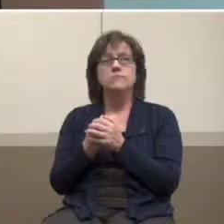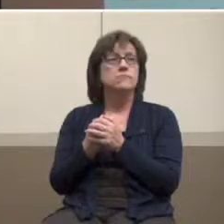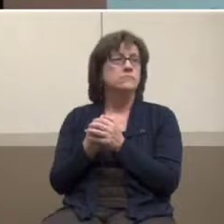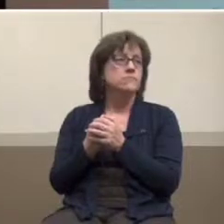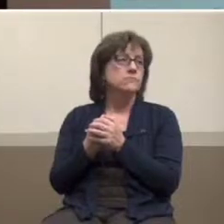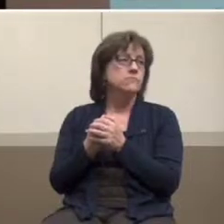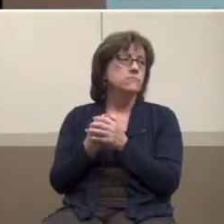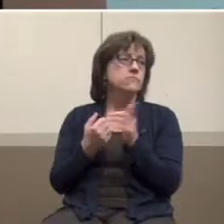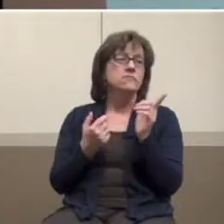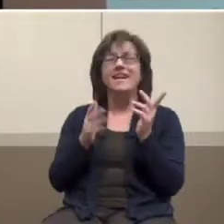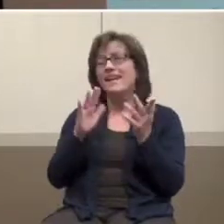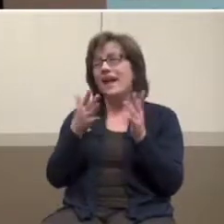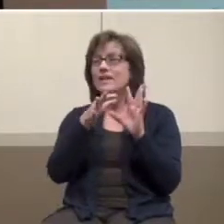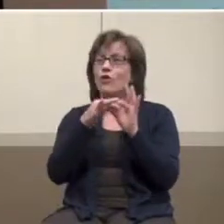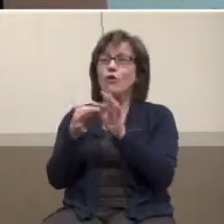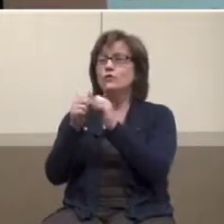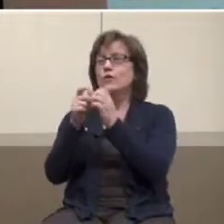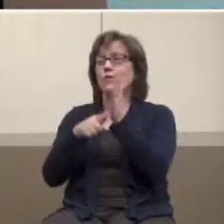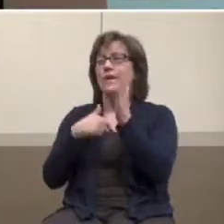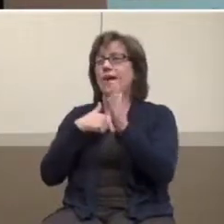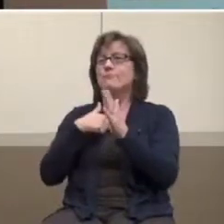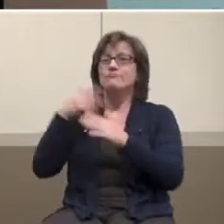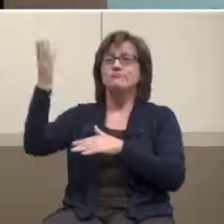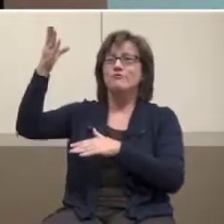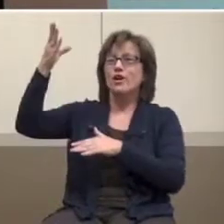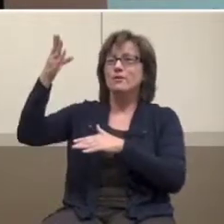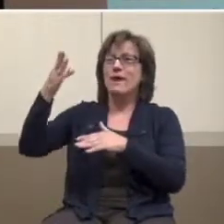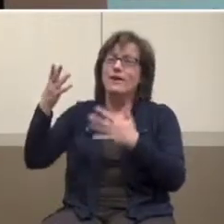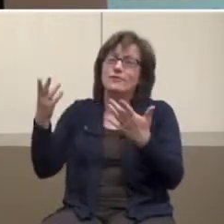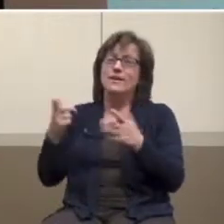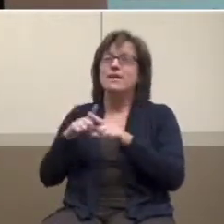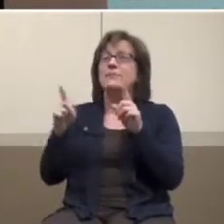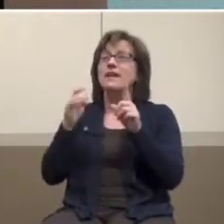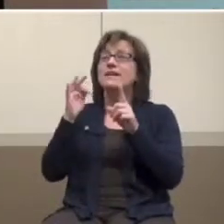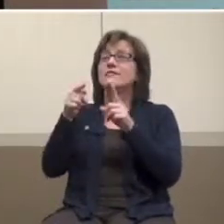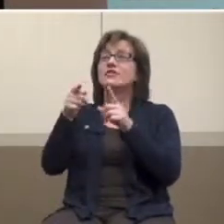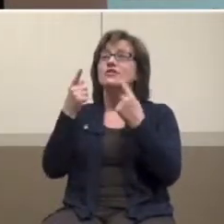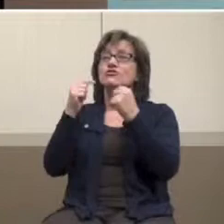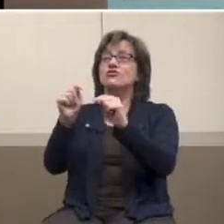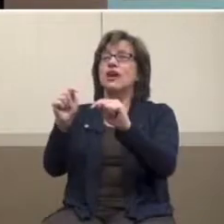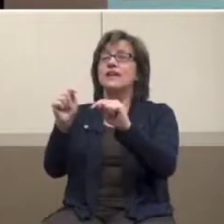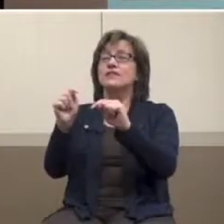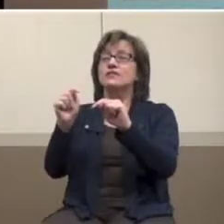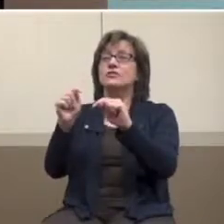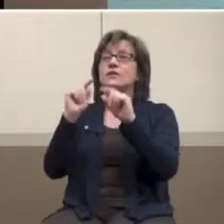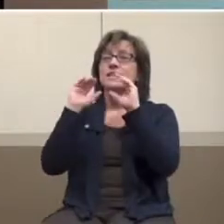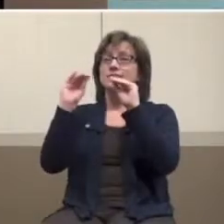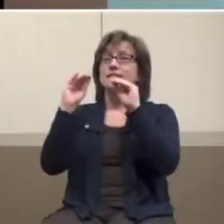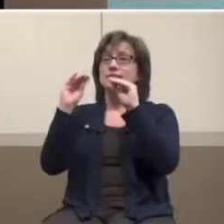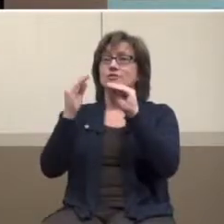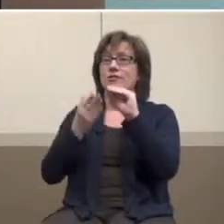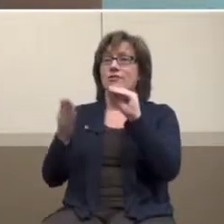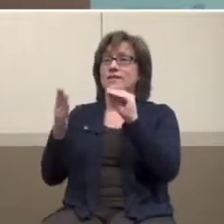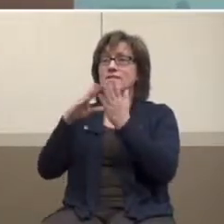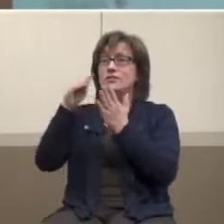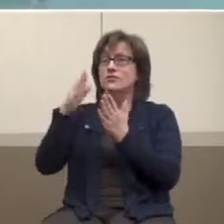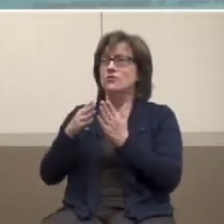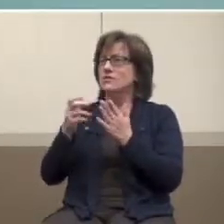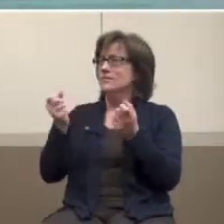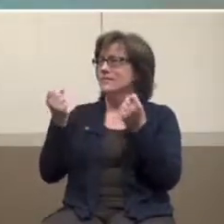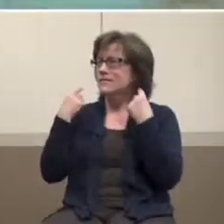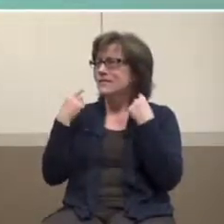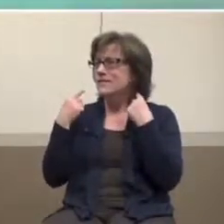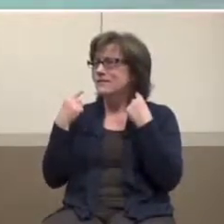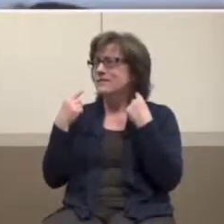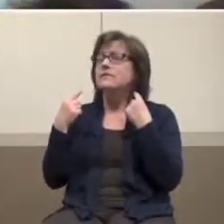does, because if you are trying to teach things and the students aren't understanding them, a lot of